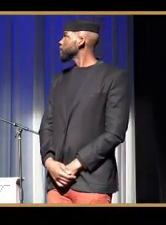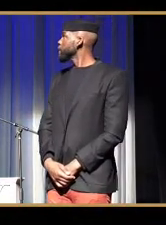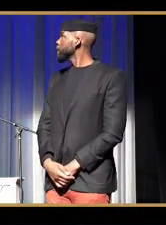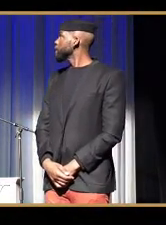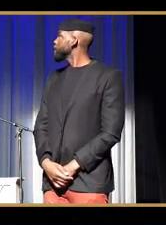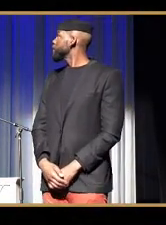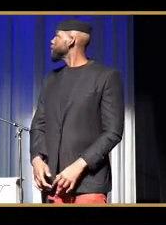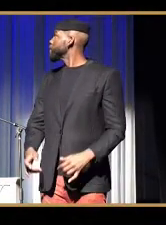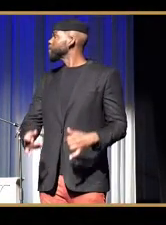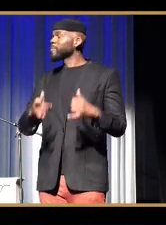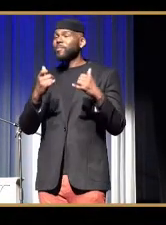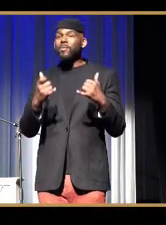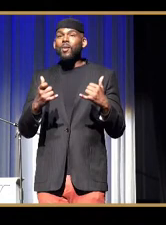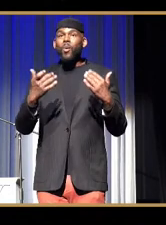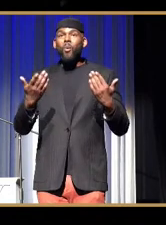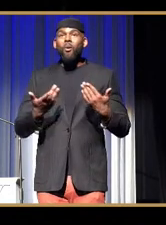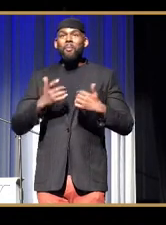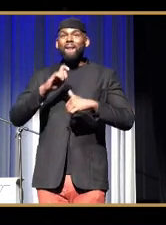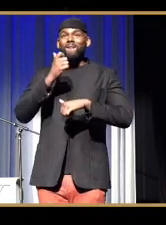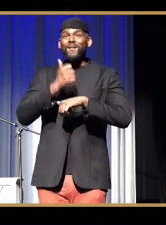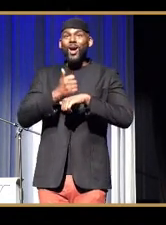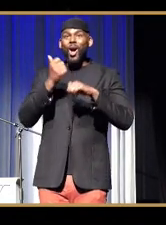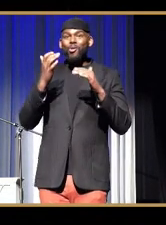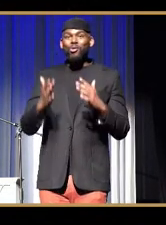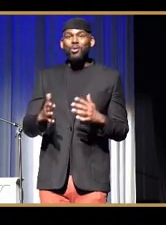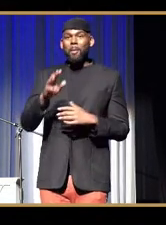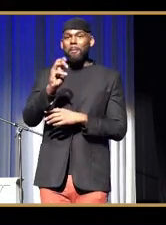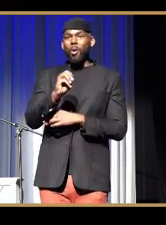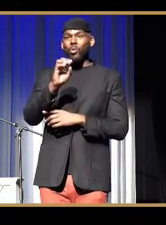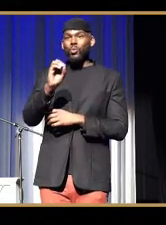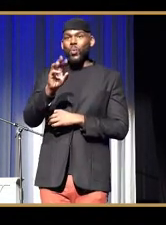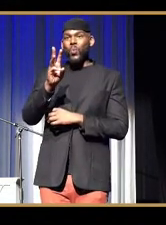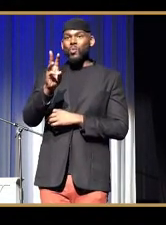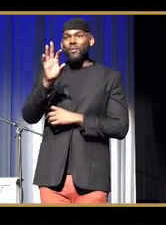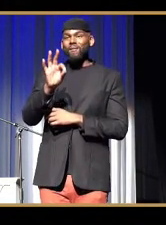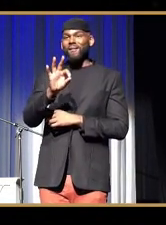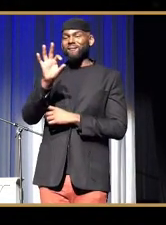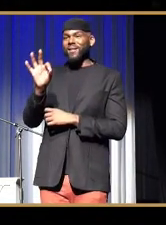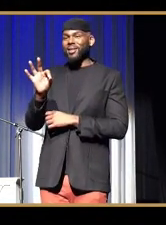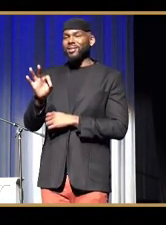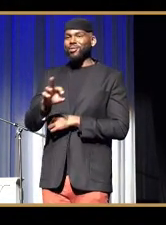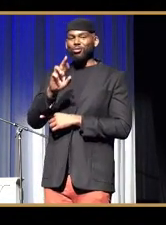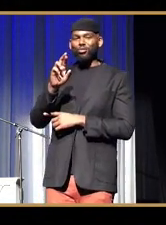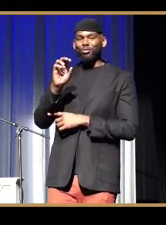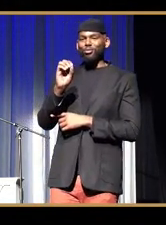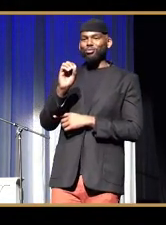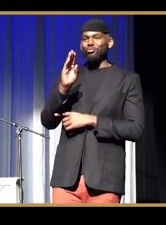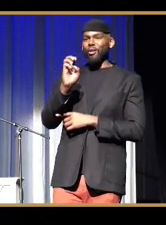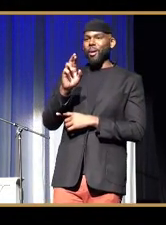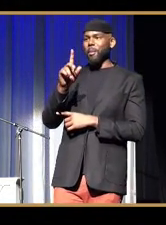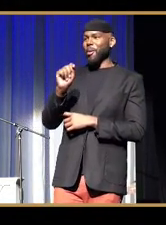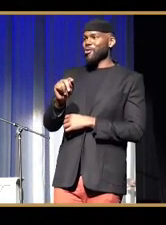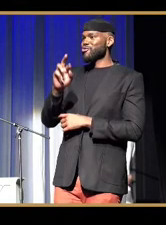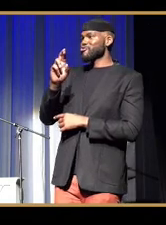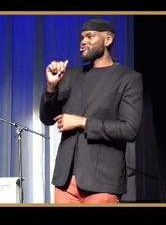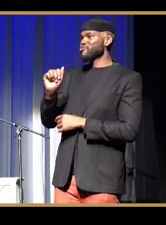And now, please welcome the founder of the March on Washington Film Festival, Robert Rabin.